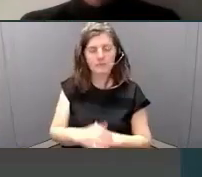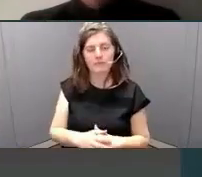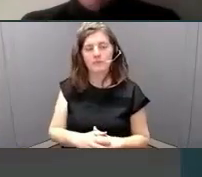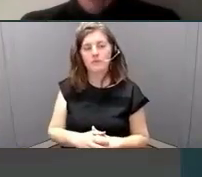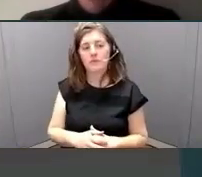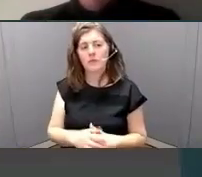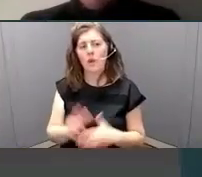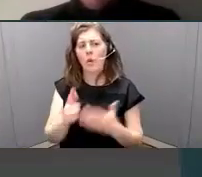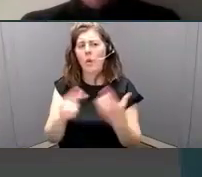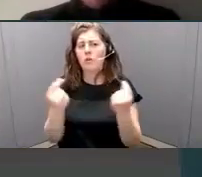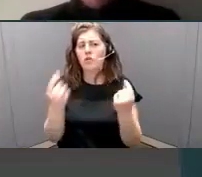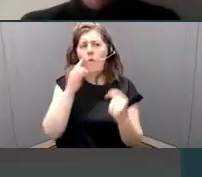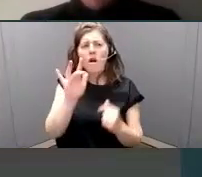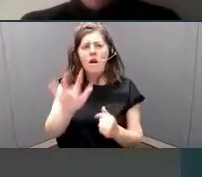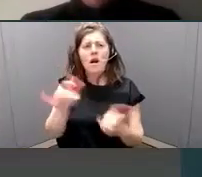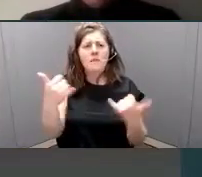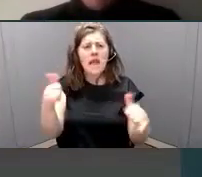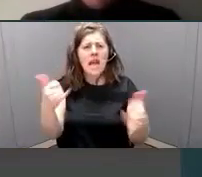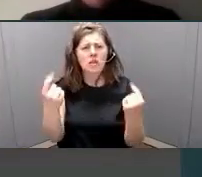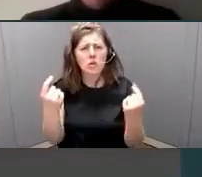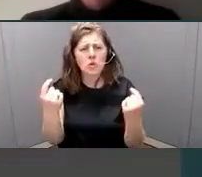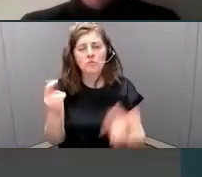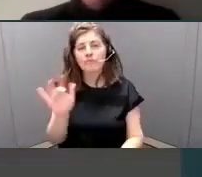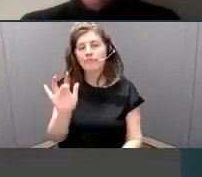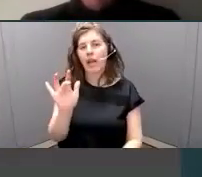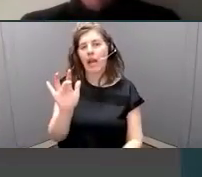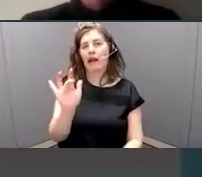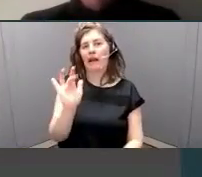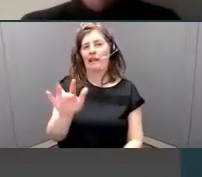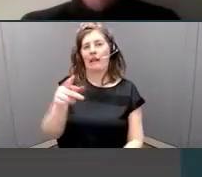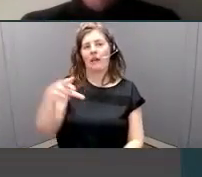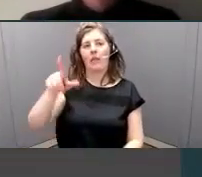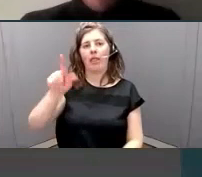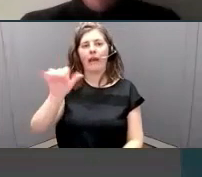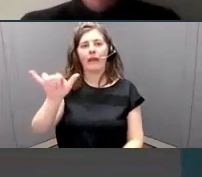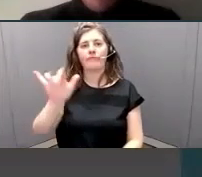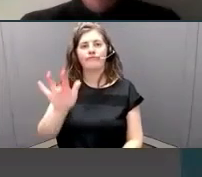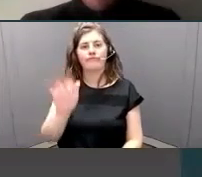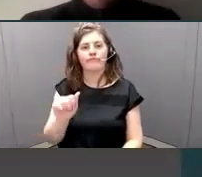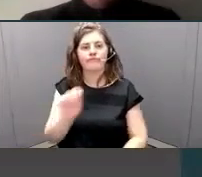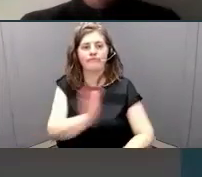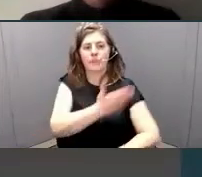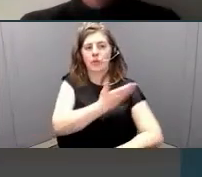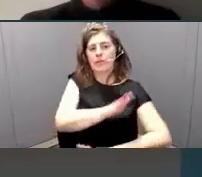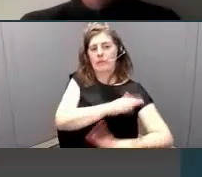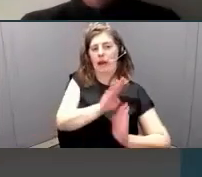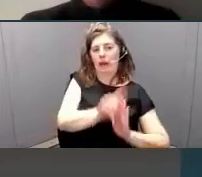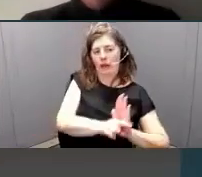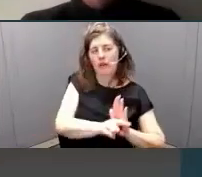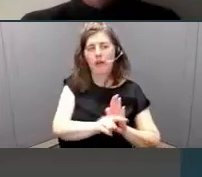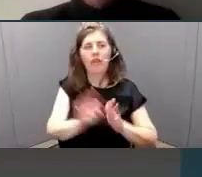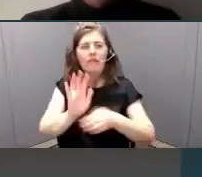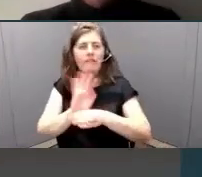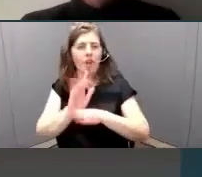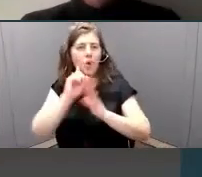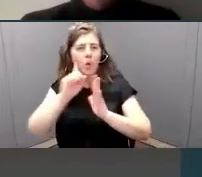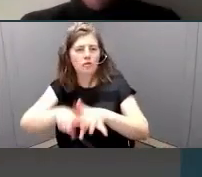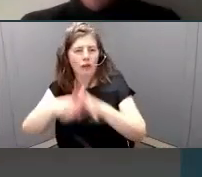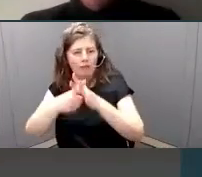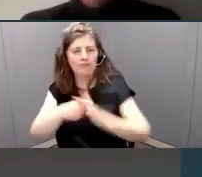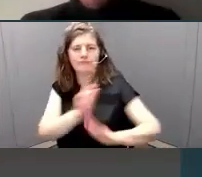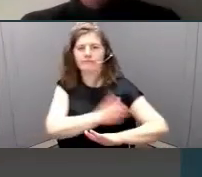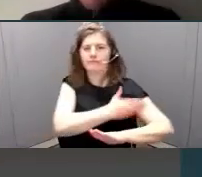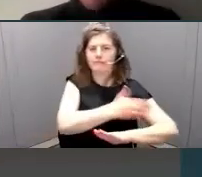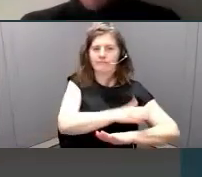to do to play this YouTube video is to click the play button, and the video will start. We